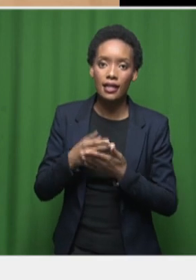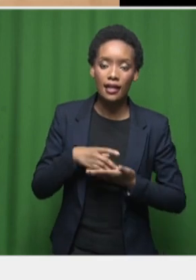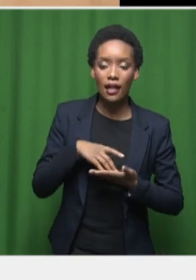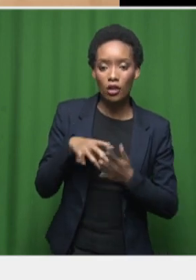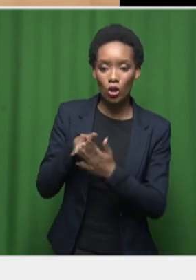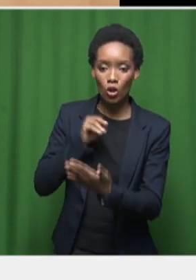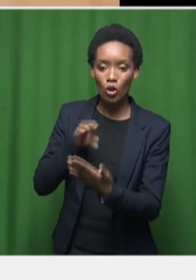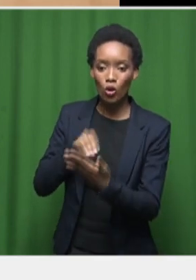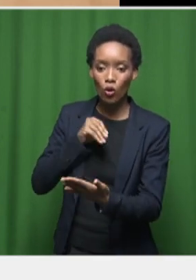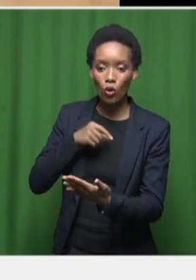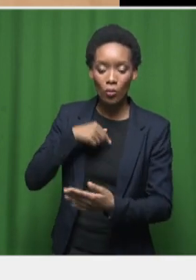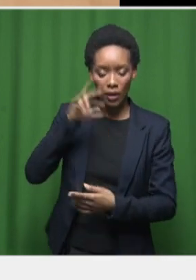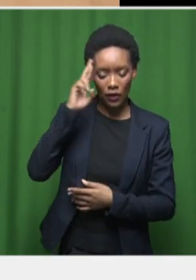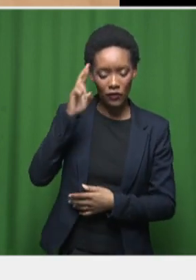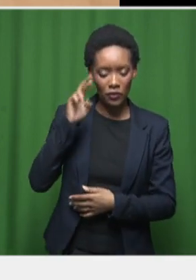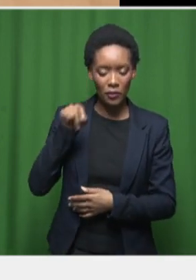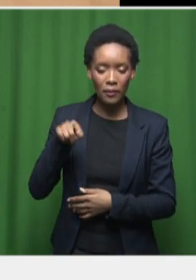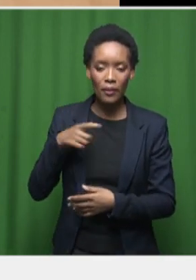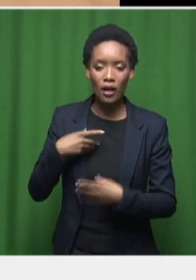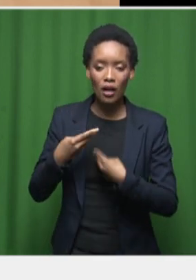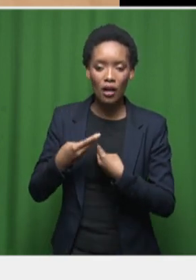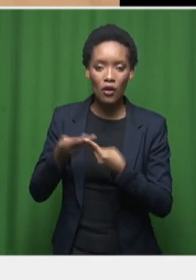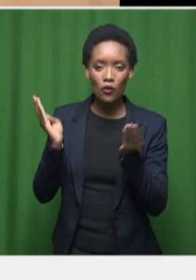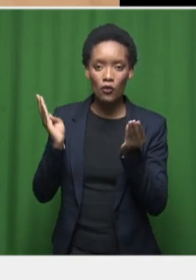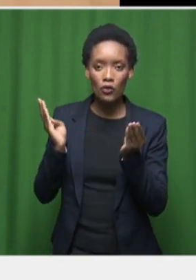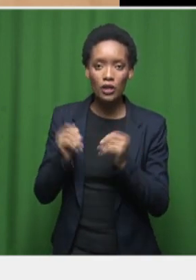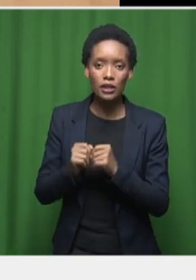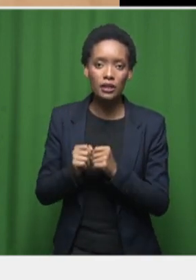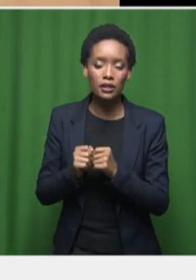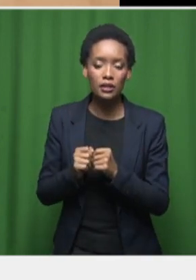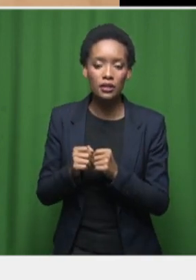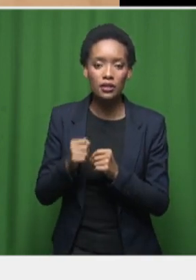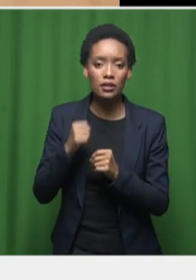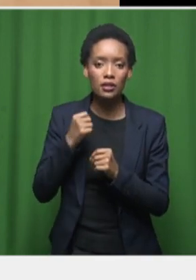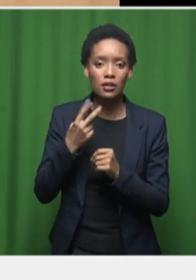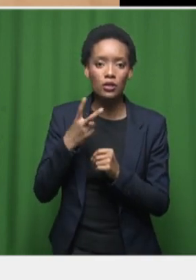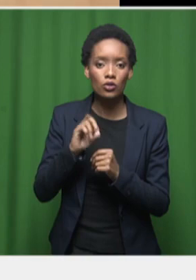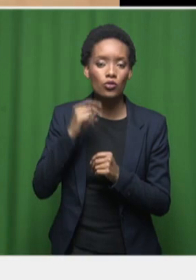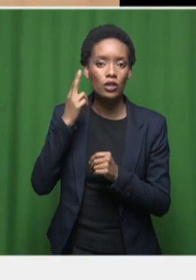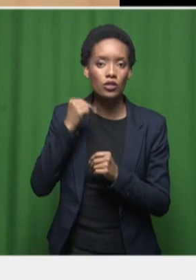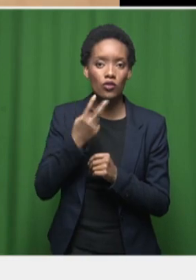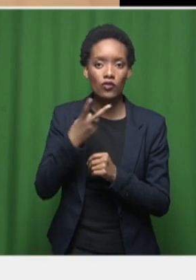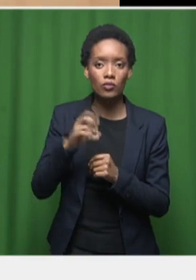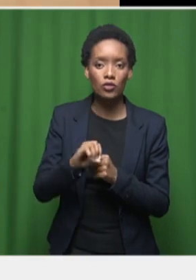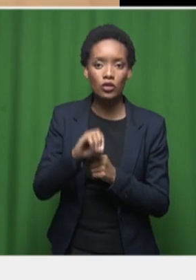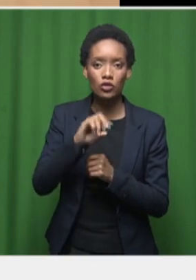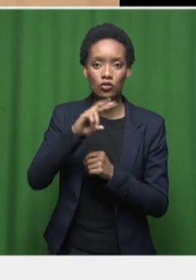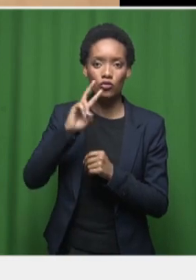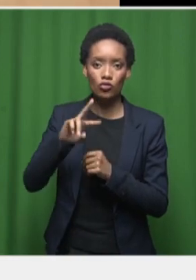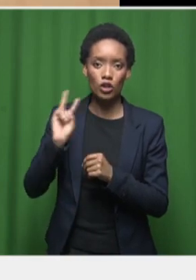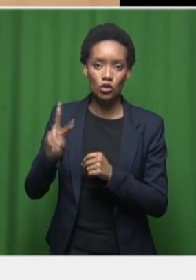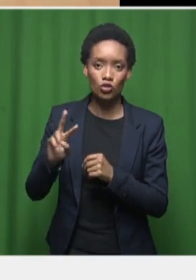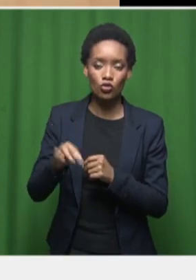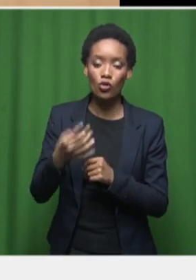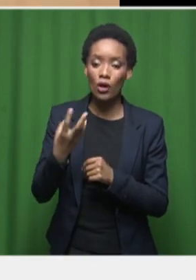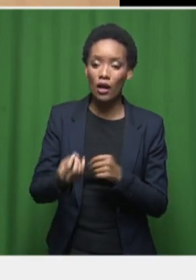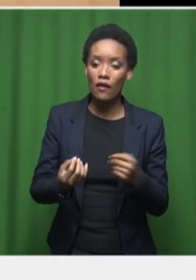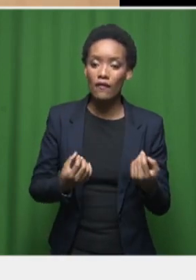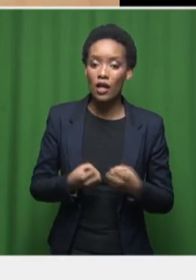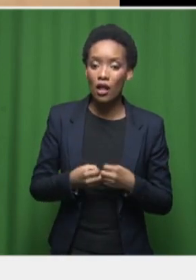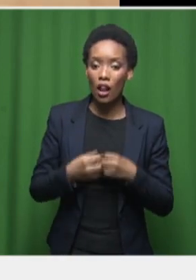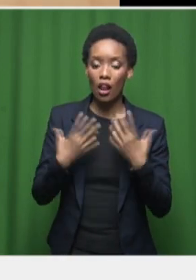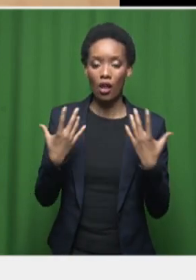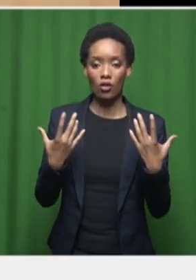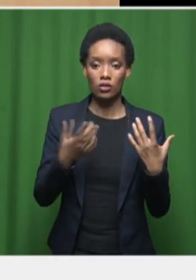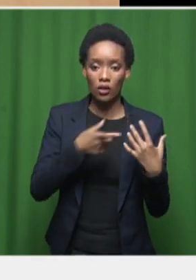ChatGPT was released, and I think it was the 30th of November 2022, there were a lot of reaction